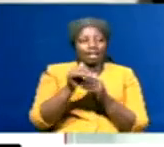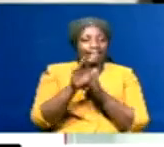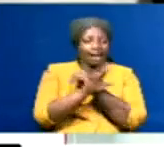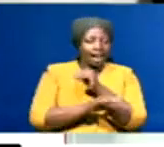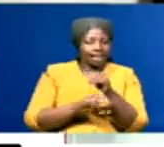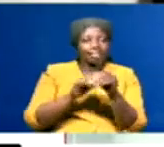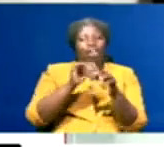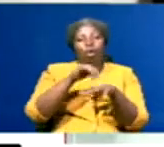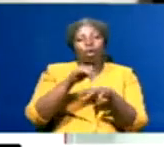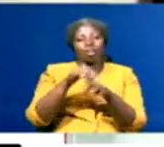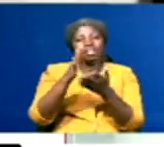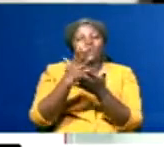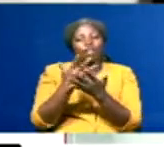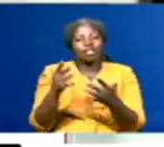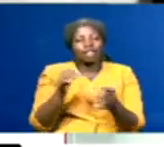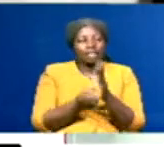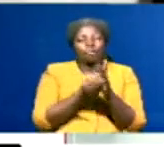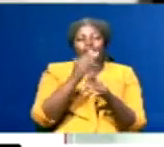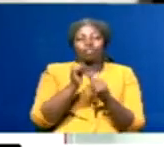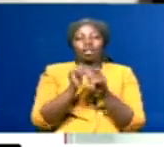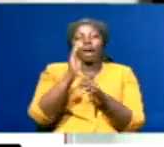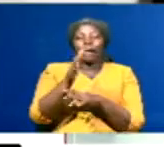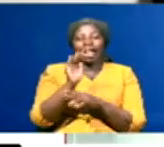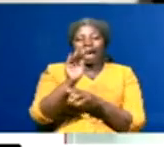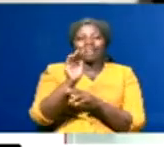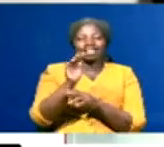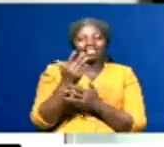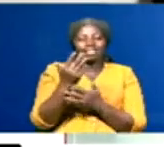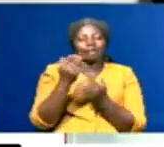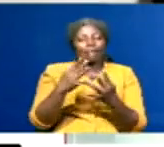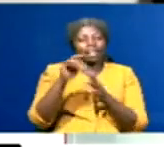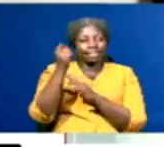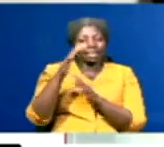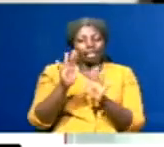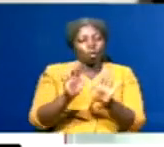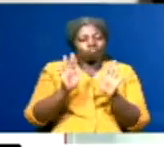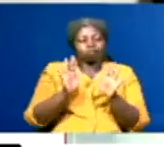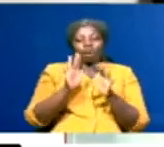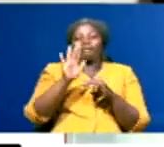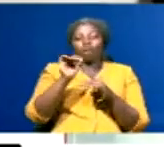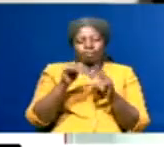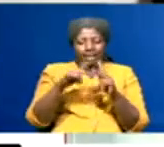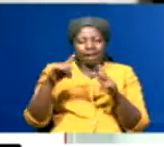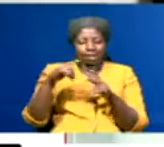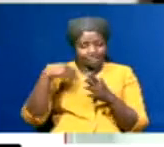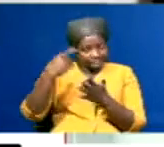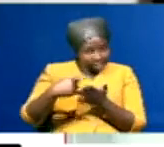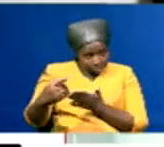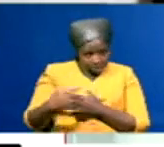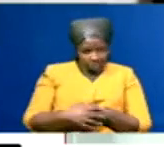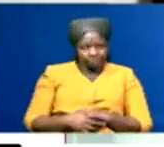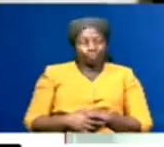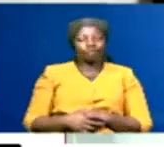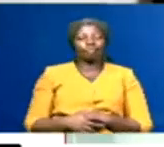their supporters to boycott from next week. Opposition Chief Raila Odinga maintained that President William Ruto is reluctant to address